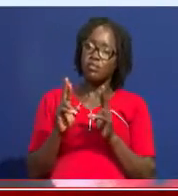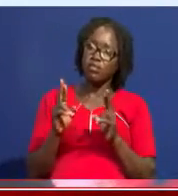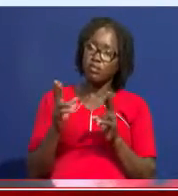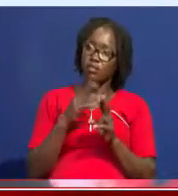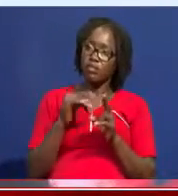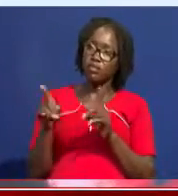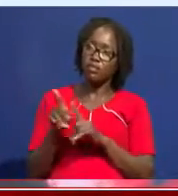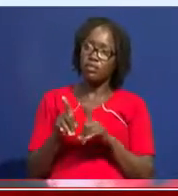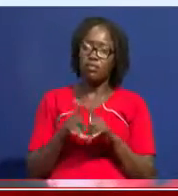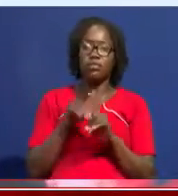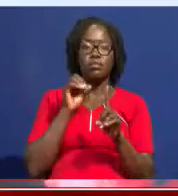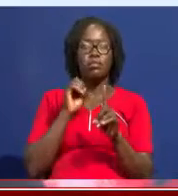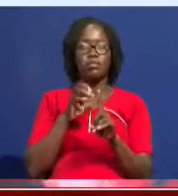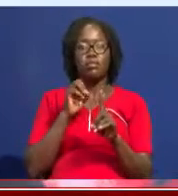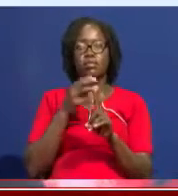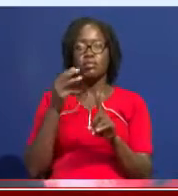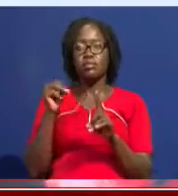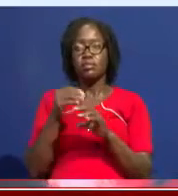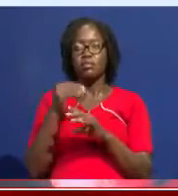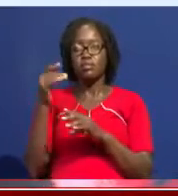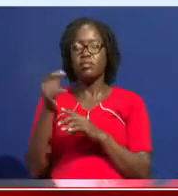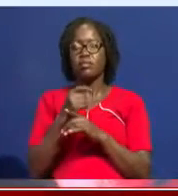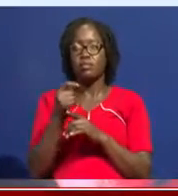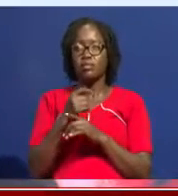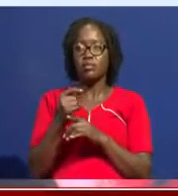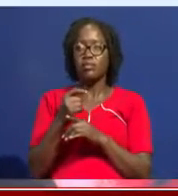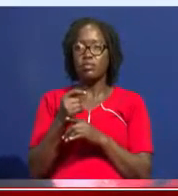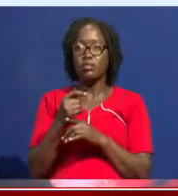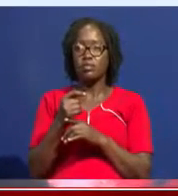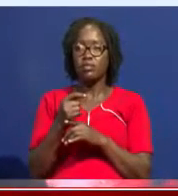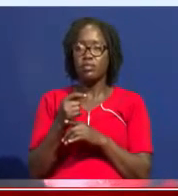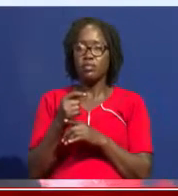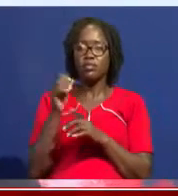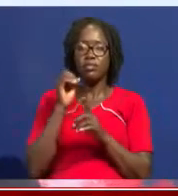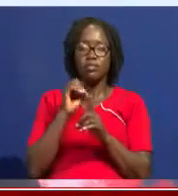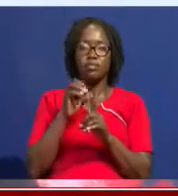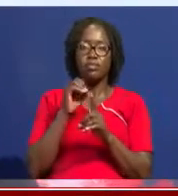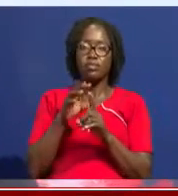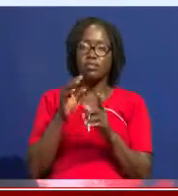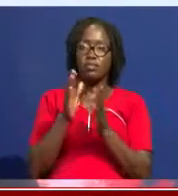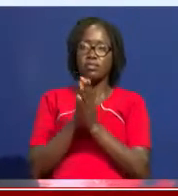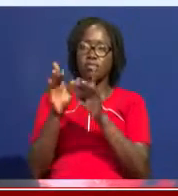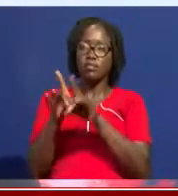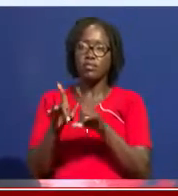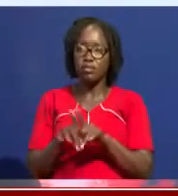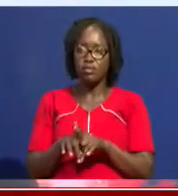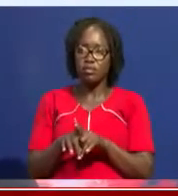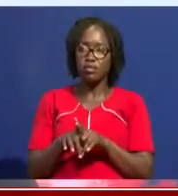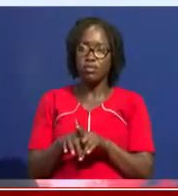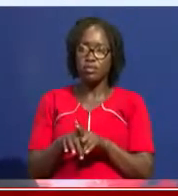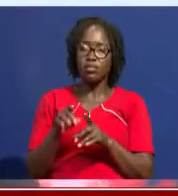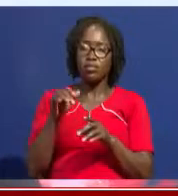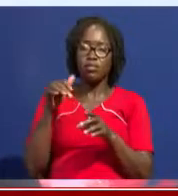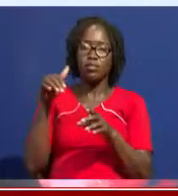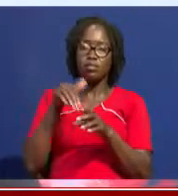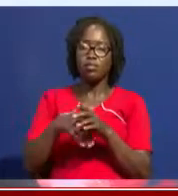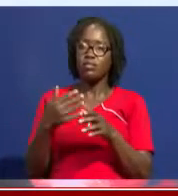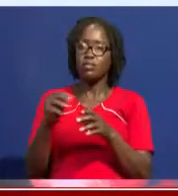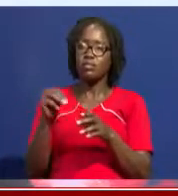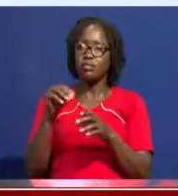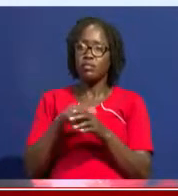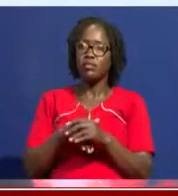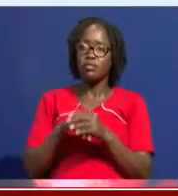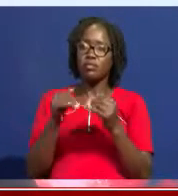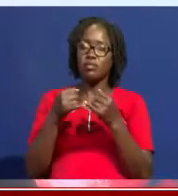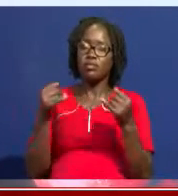and also mentor them after they have been trained. We train, we mentor, and also we onboard them onto the online